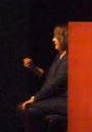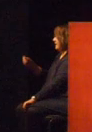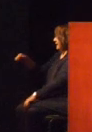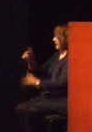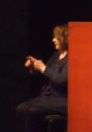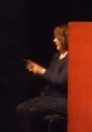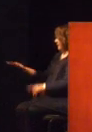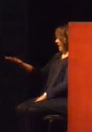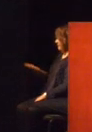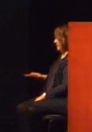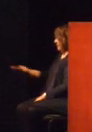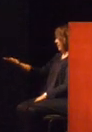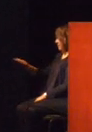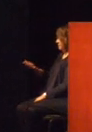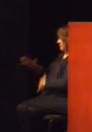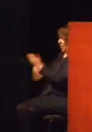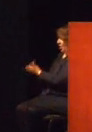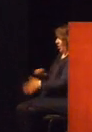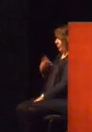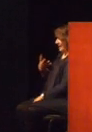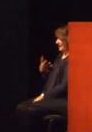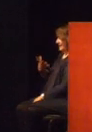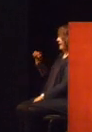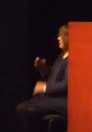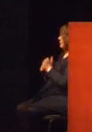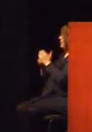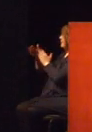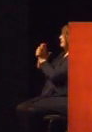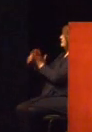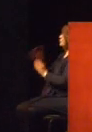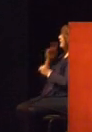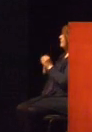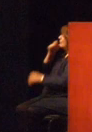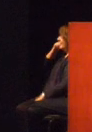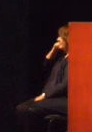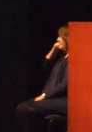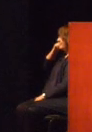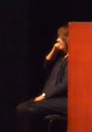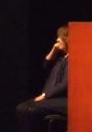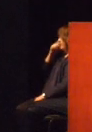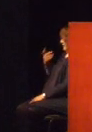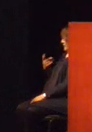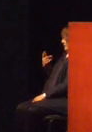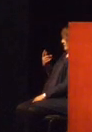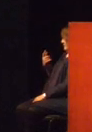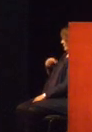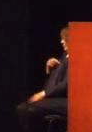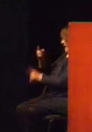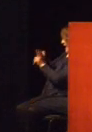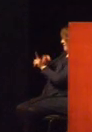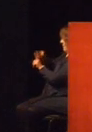another friend, five people. We were all white, and we wanted to build our skills for talking about race. So we would meet every